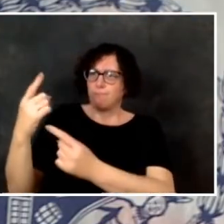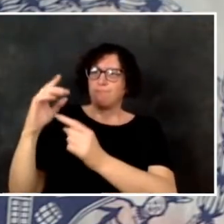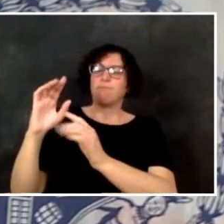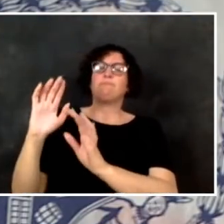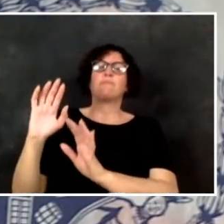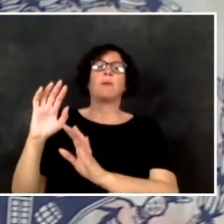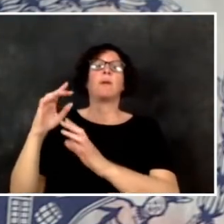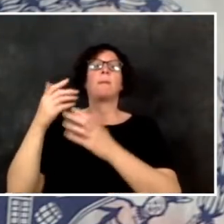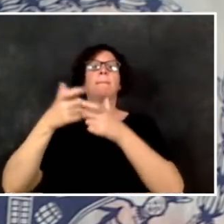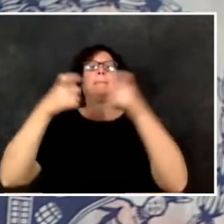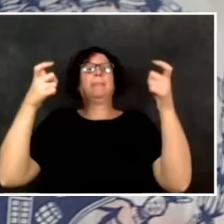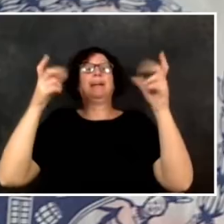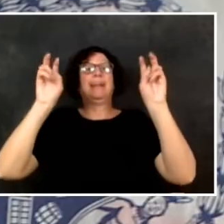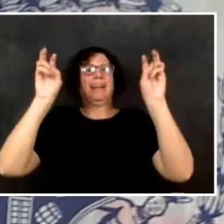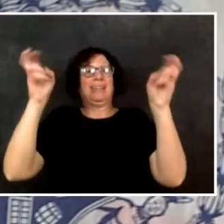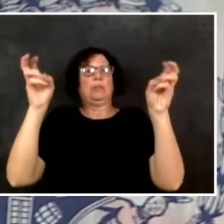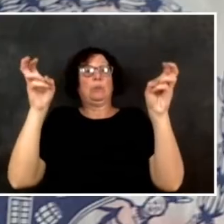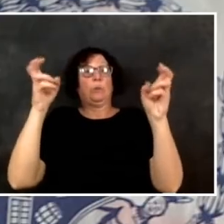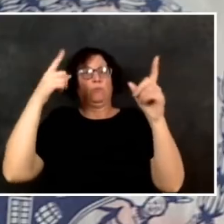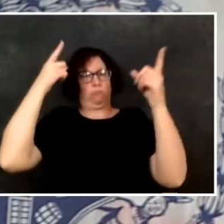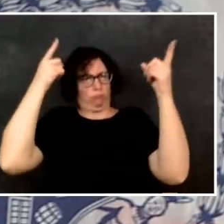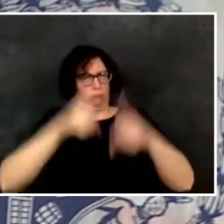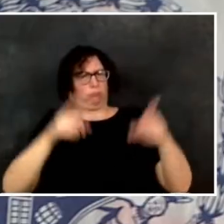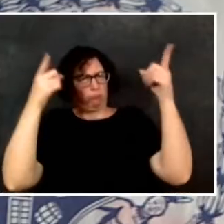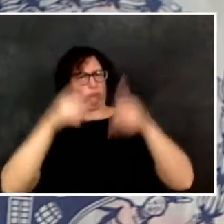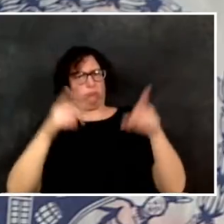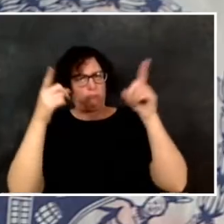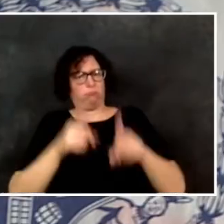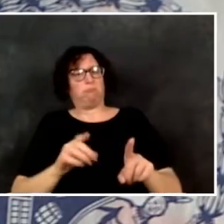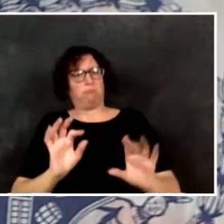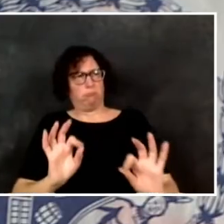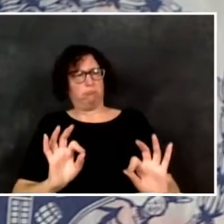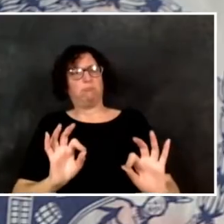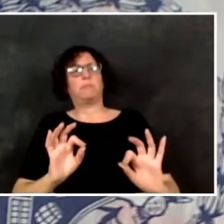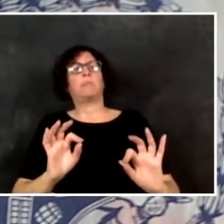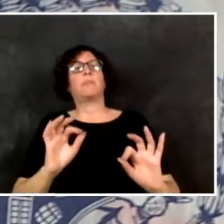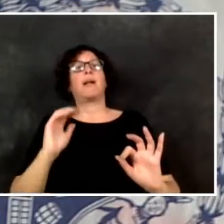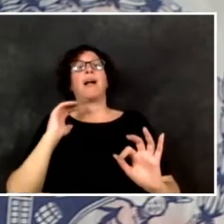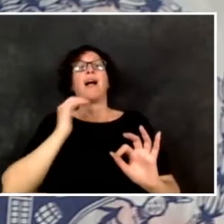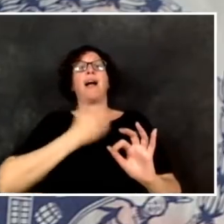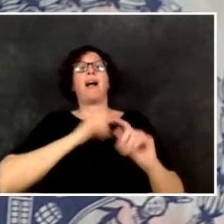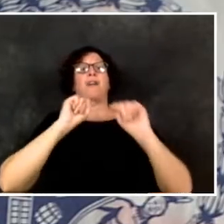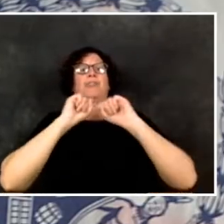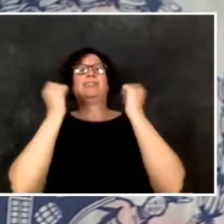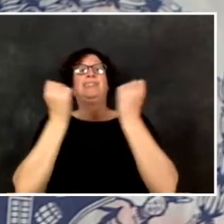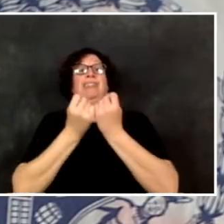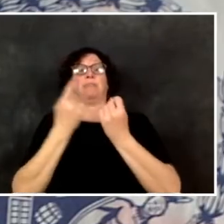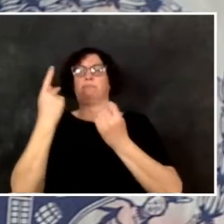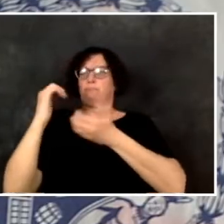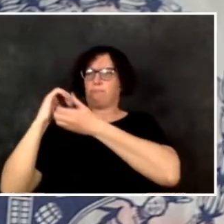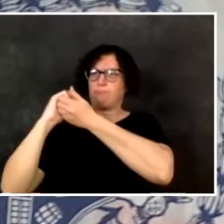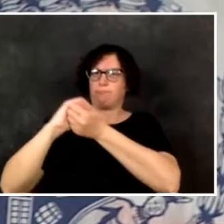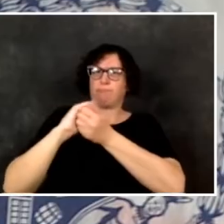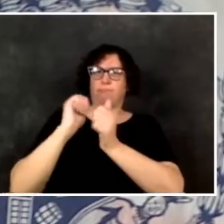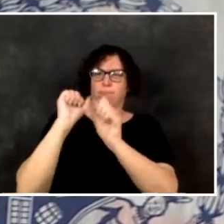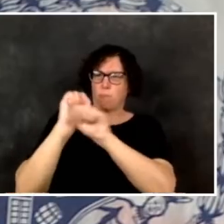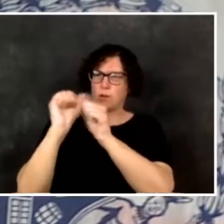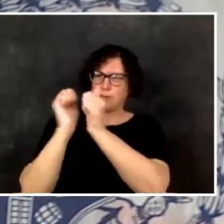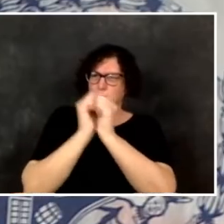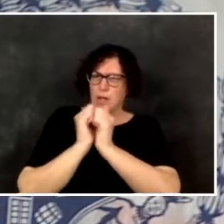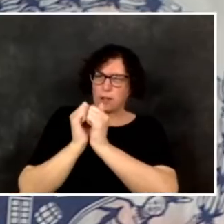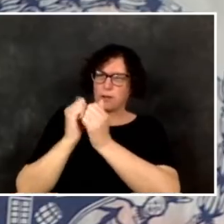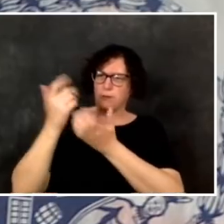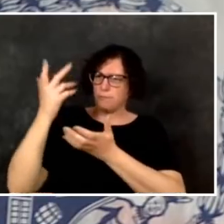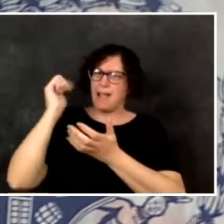throughout. It's been a high level of agreement. Our teams are working constantly together. So, there may